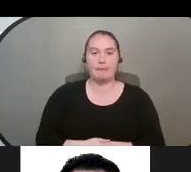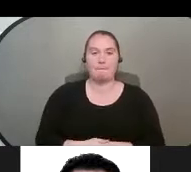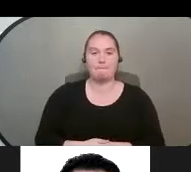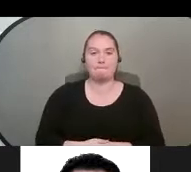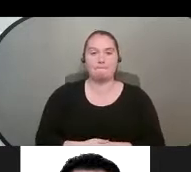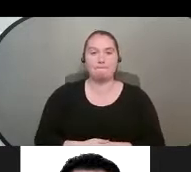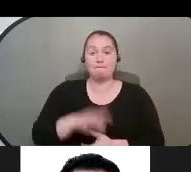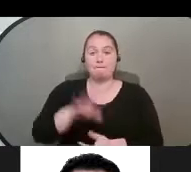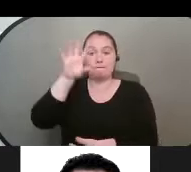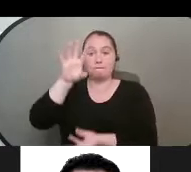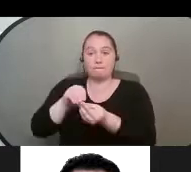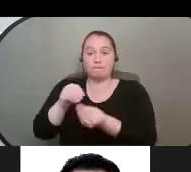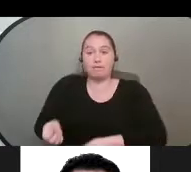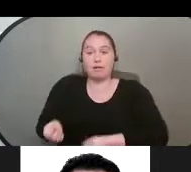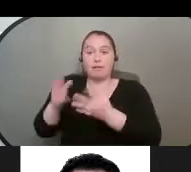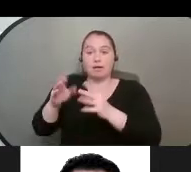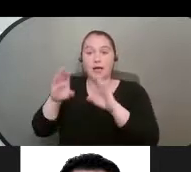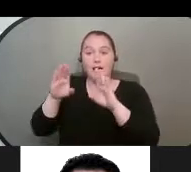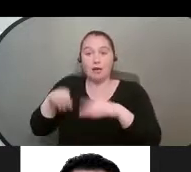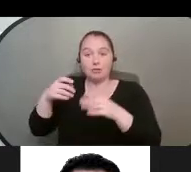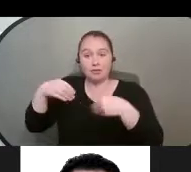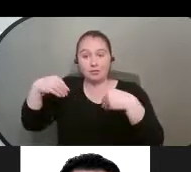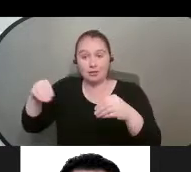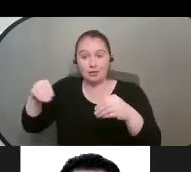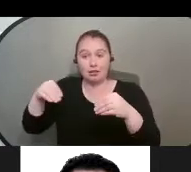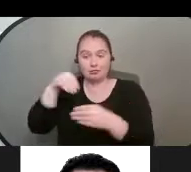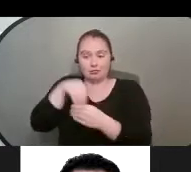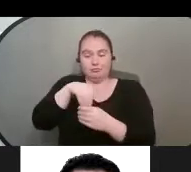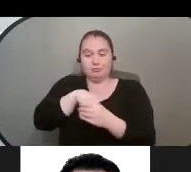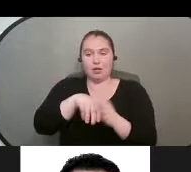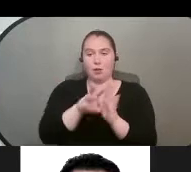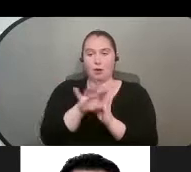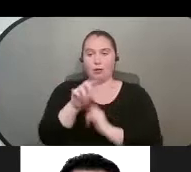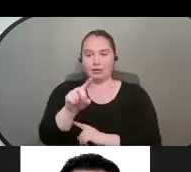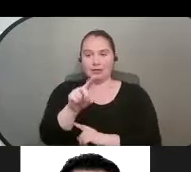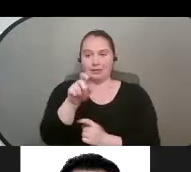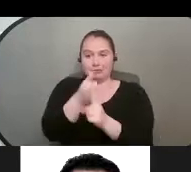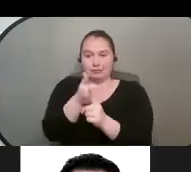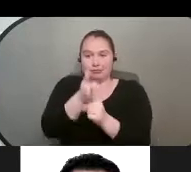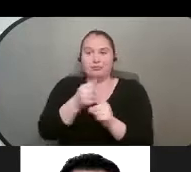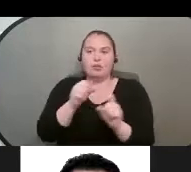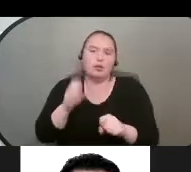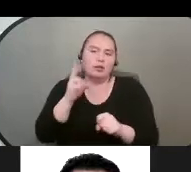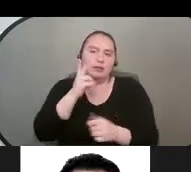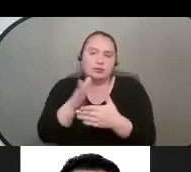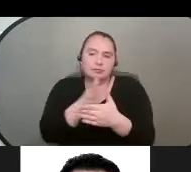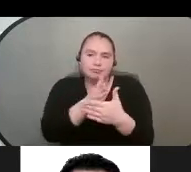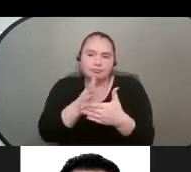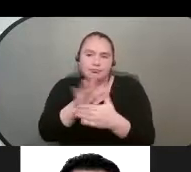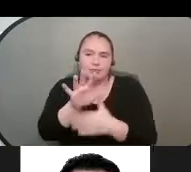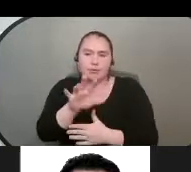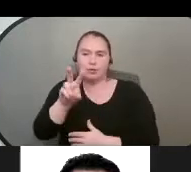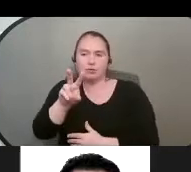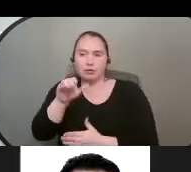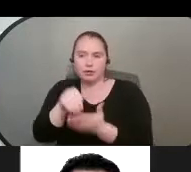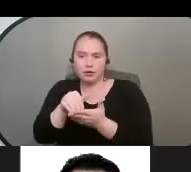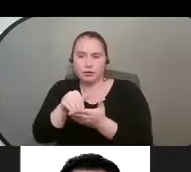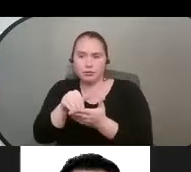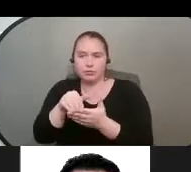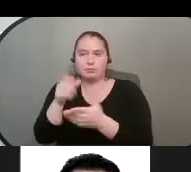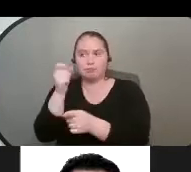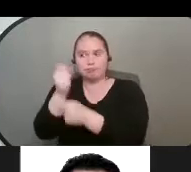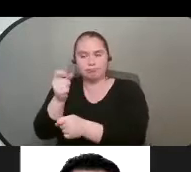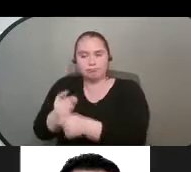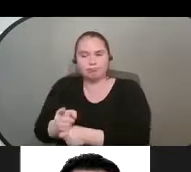Total number of home sales for within Waco ISD, you can see it's been averaging about 2,000 home sales per year, well